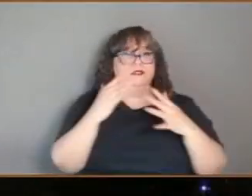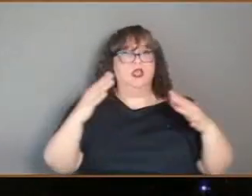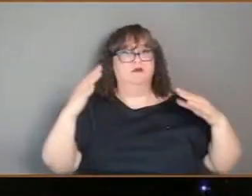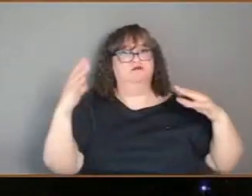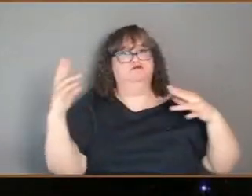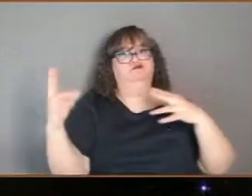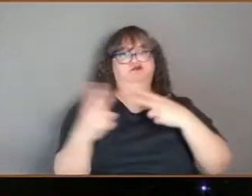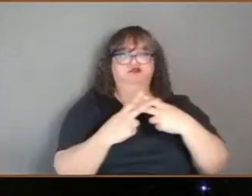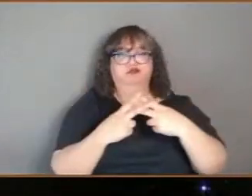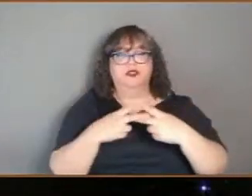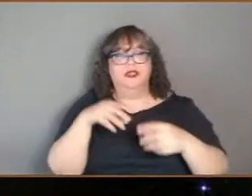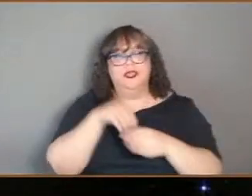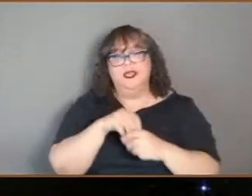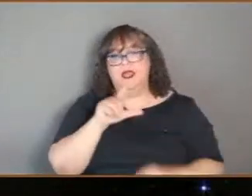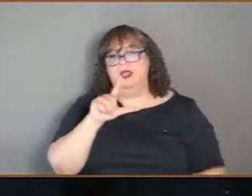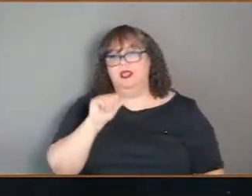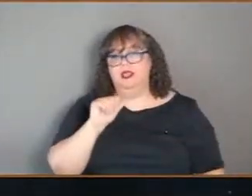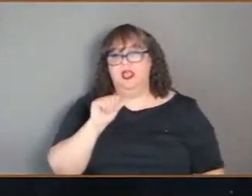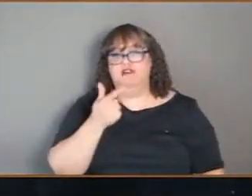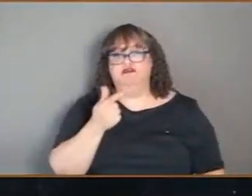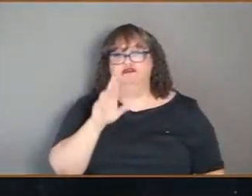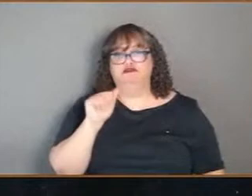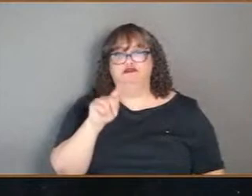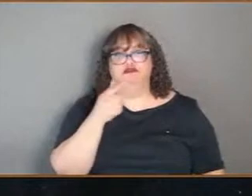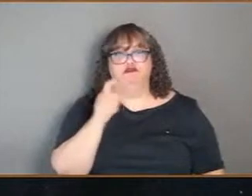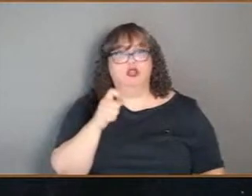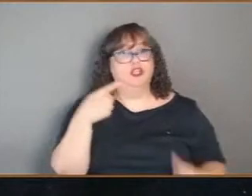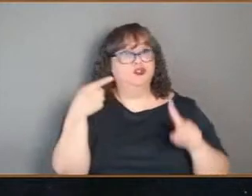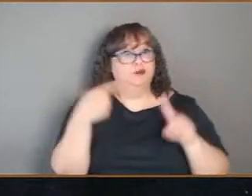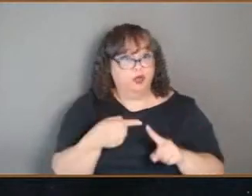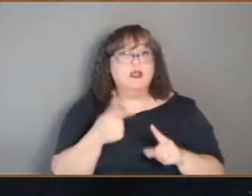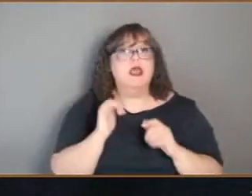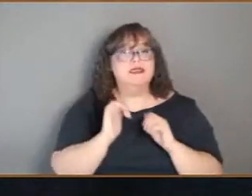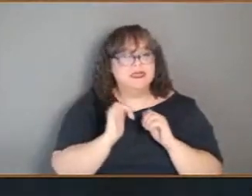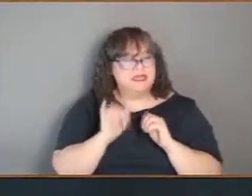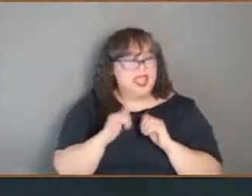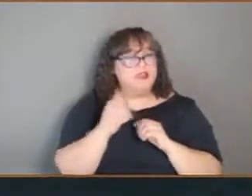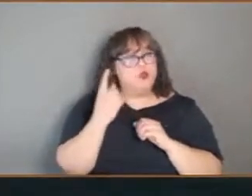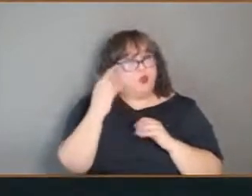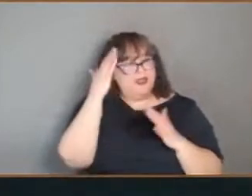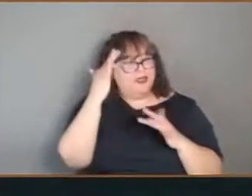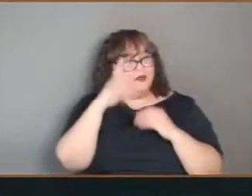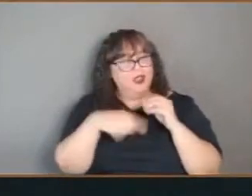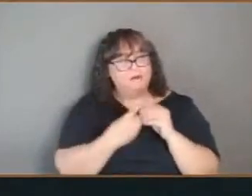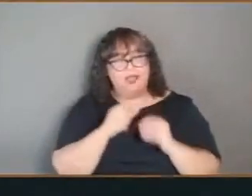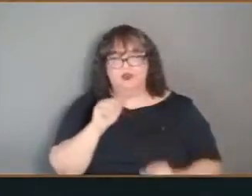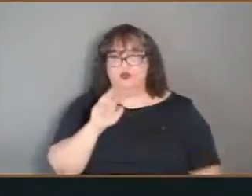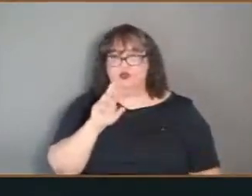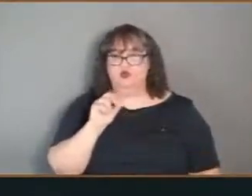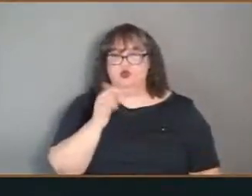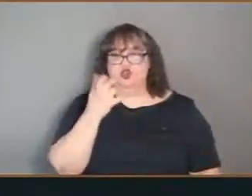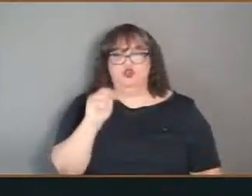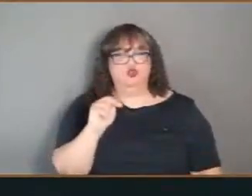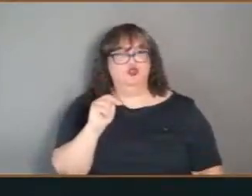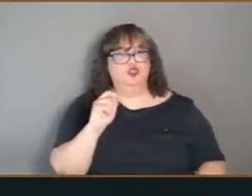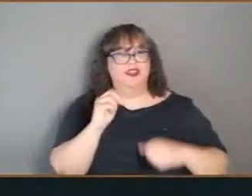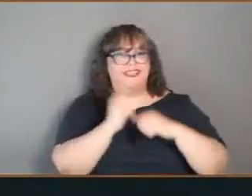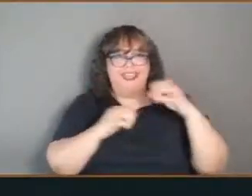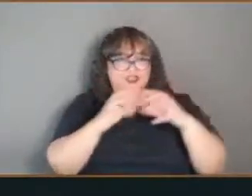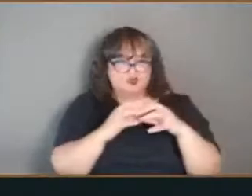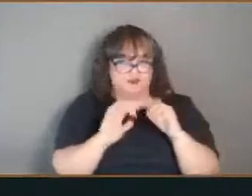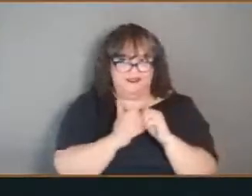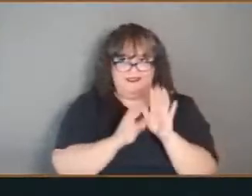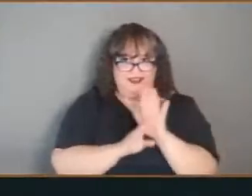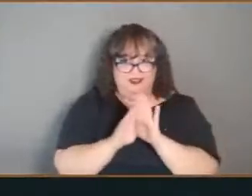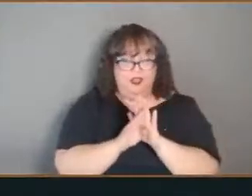for how the Trojan asteroids came to be where they are today. Lucy has 3 scientific